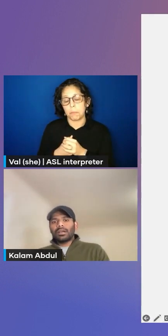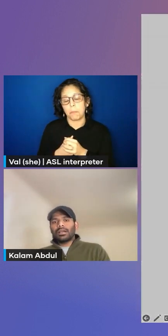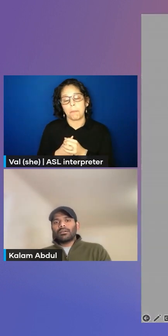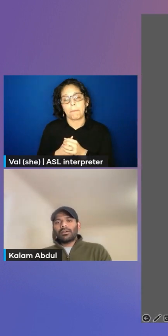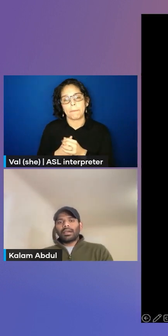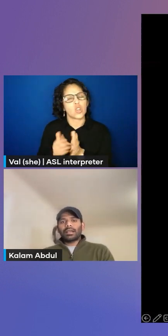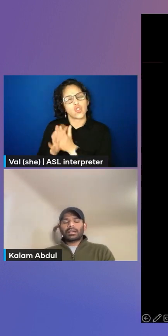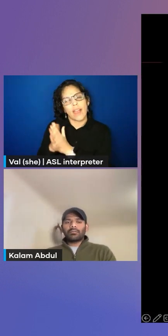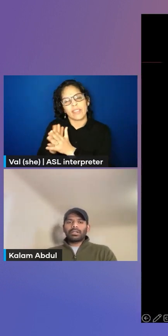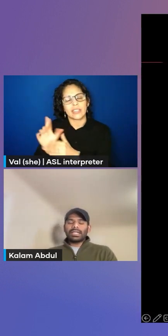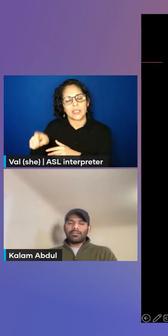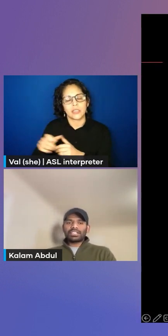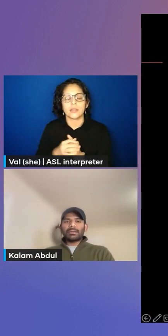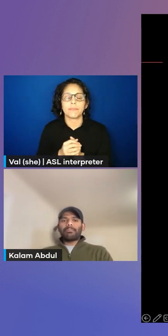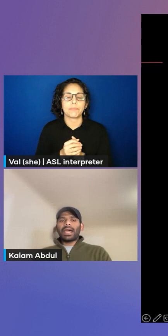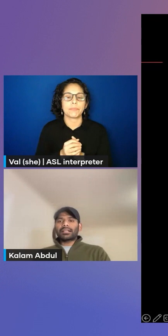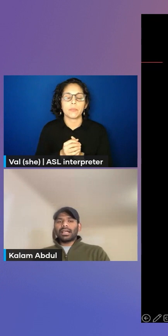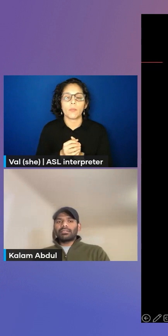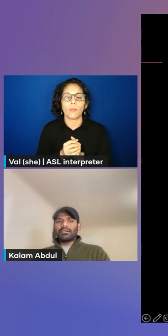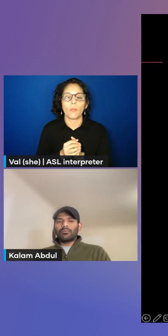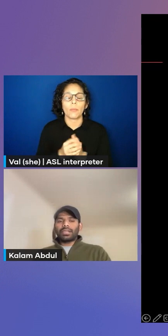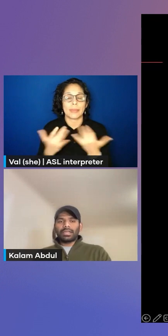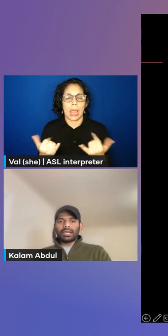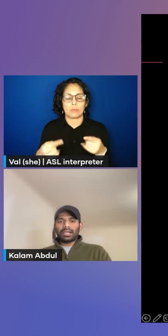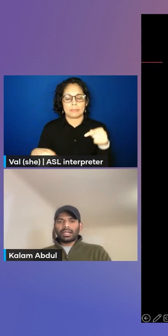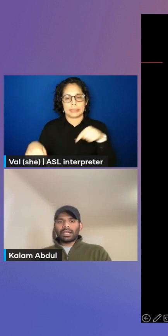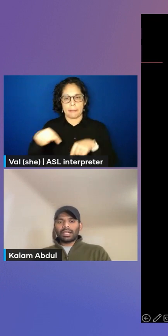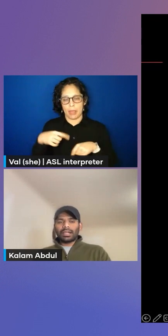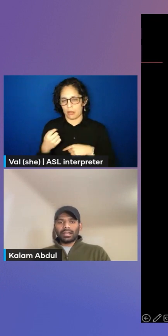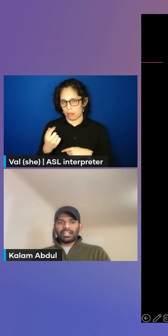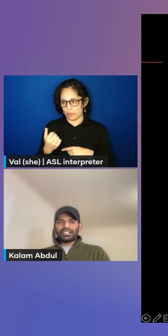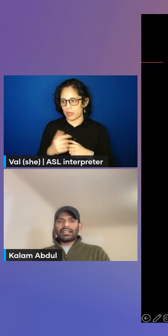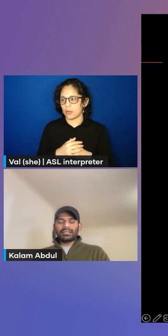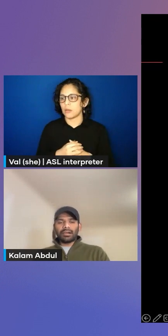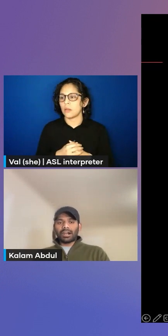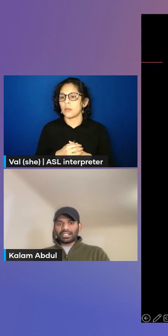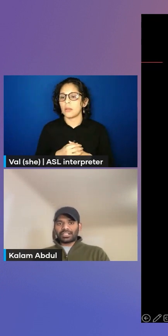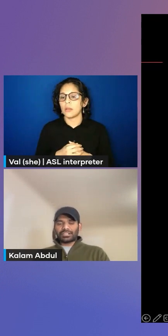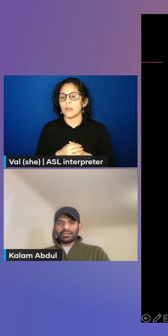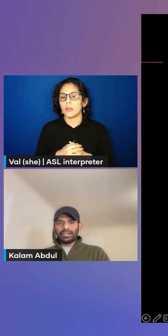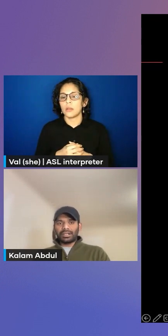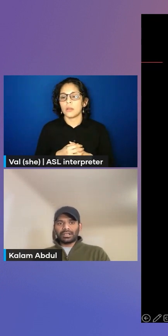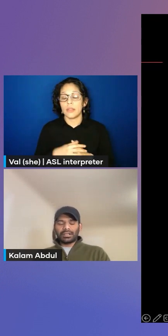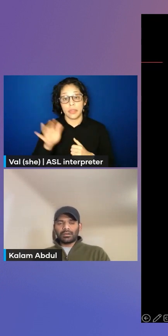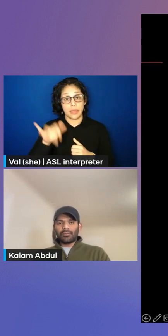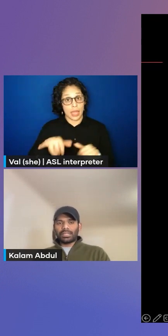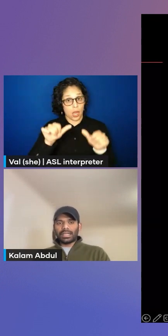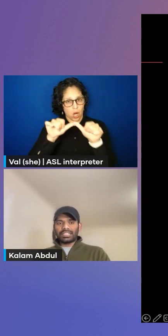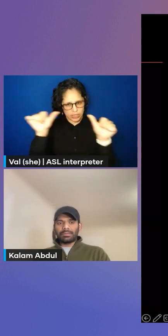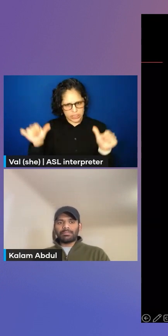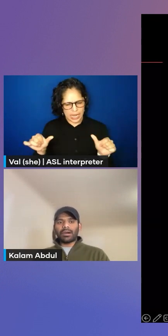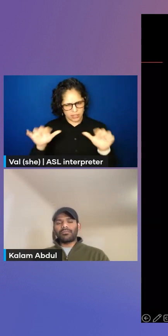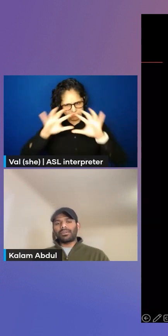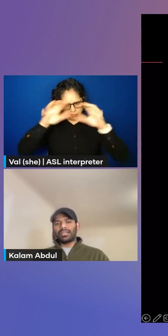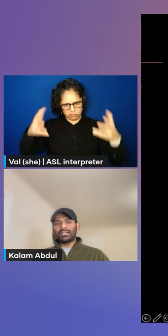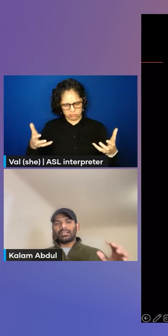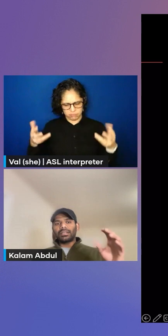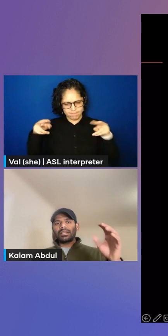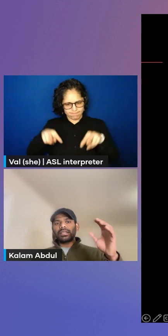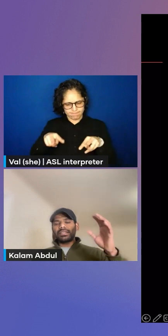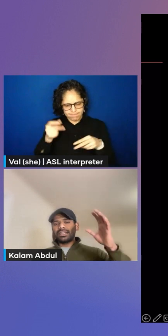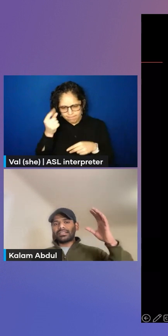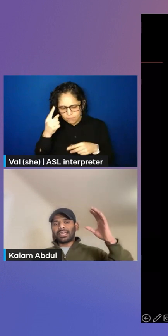So taking one step back, now that we understand the architecture here with the HCP